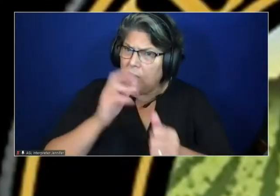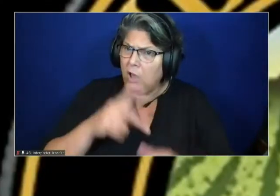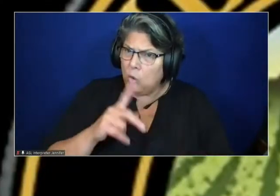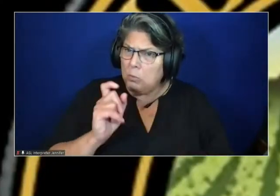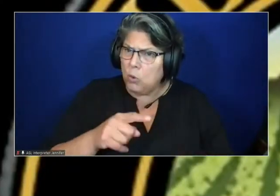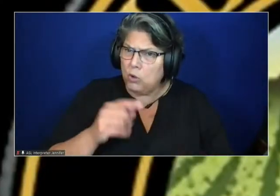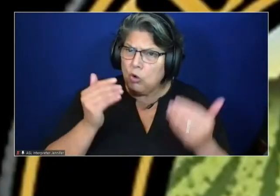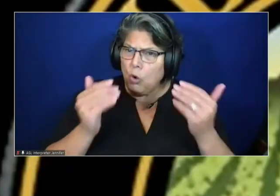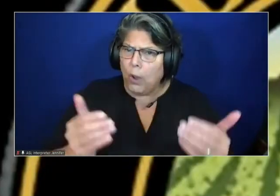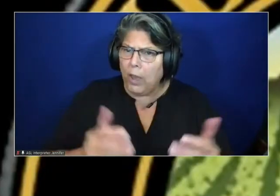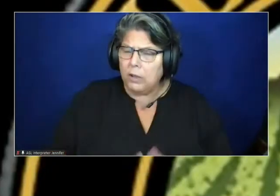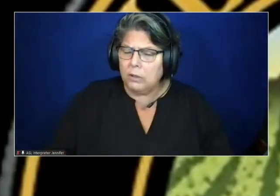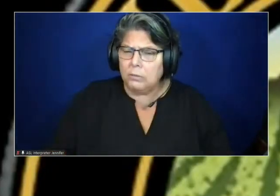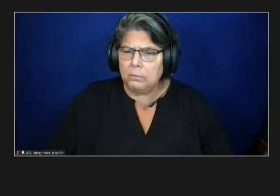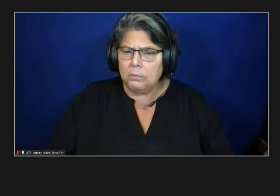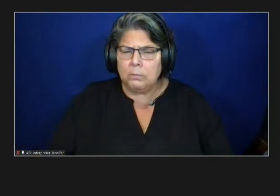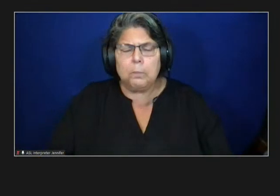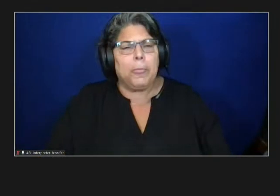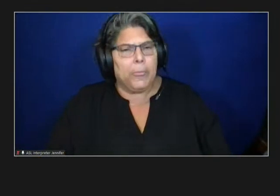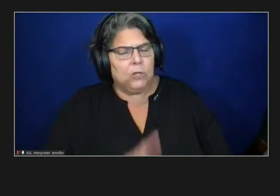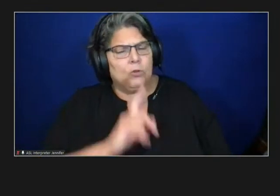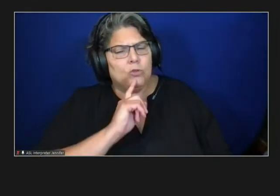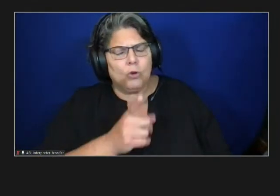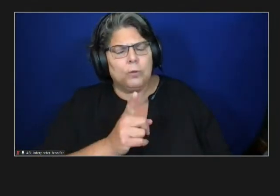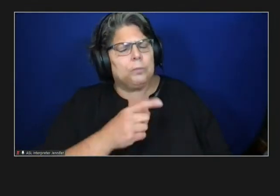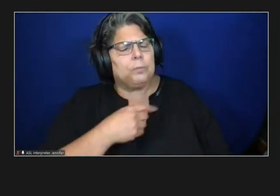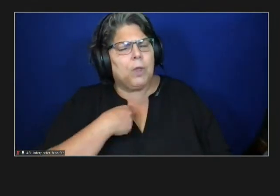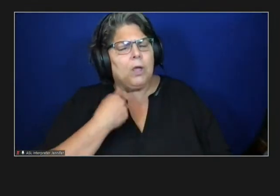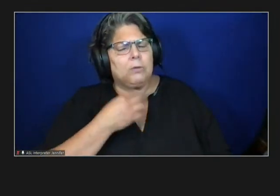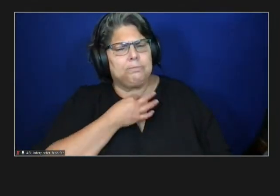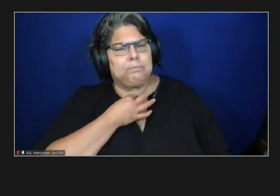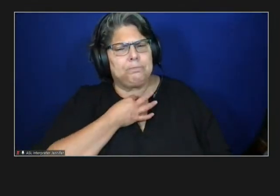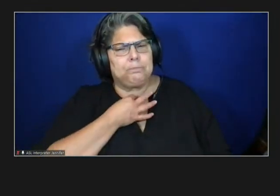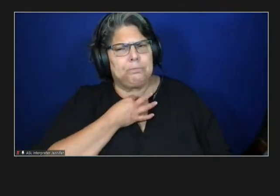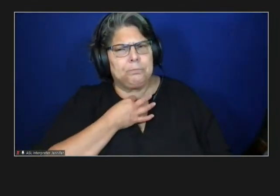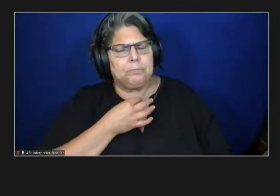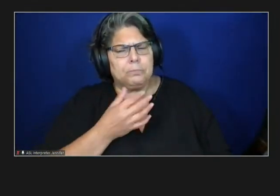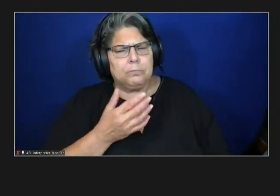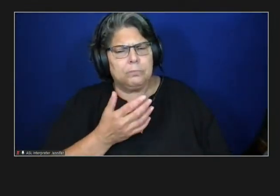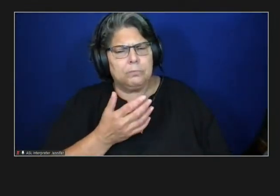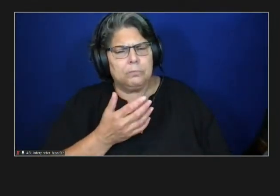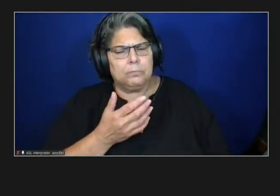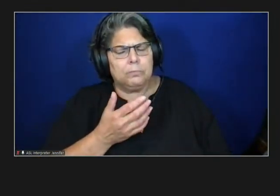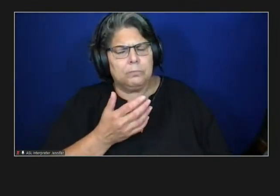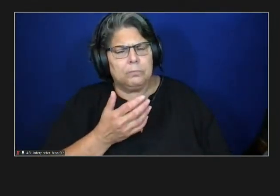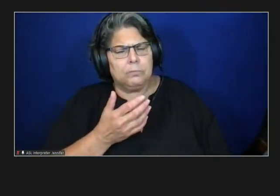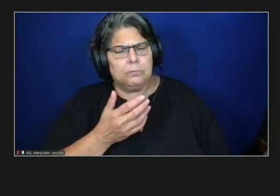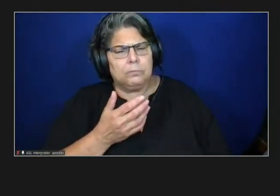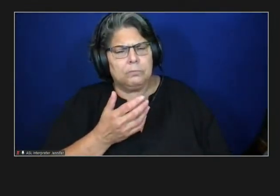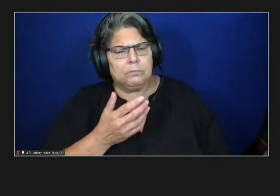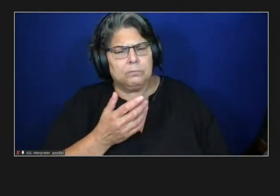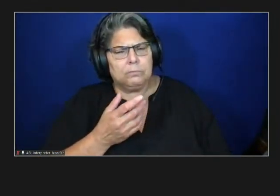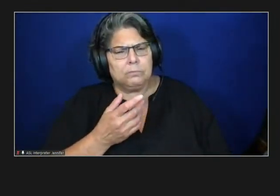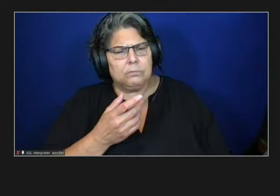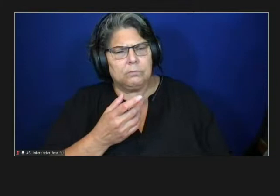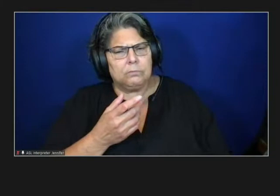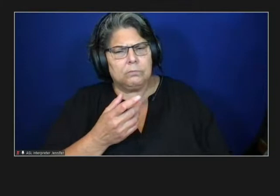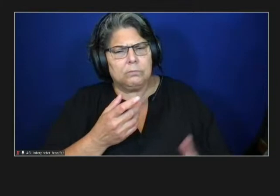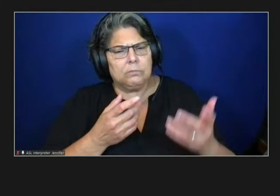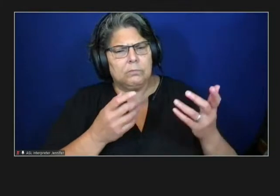ahead. Sure. So I was wondering if you could just speak generally. I know